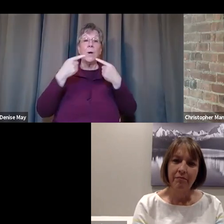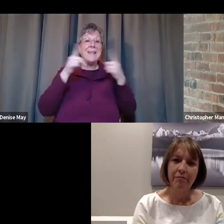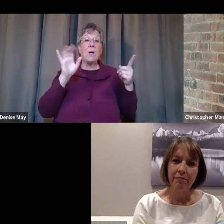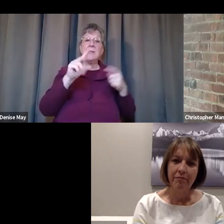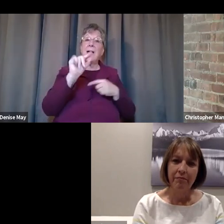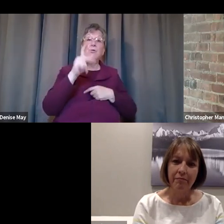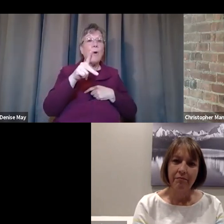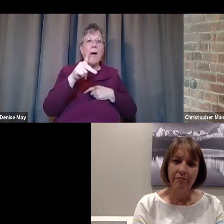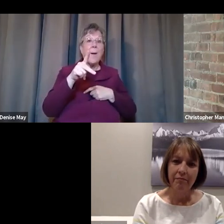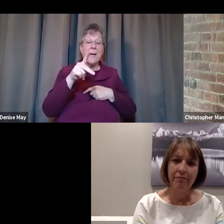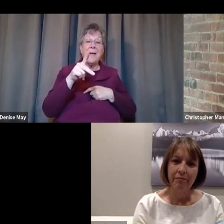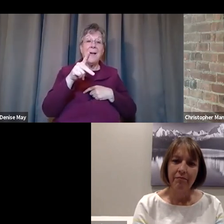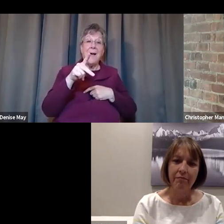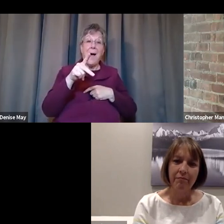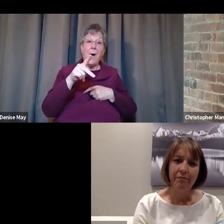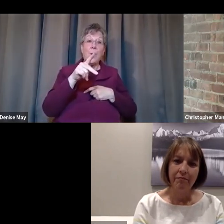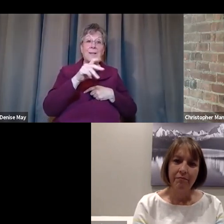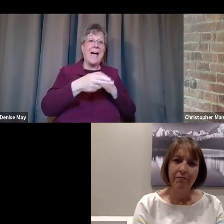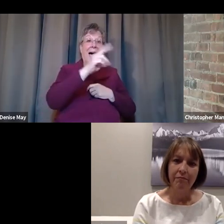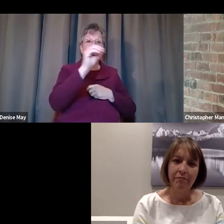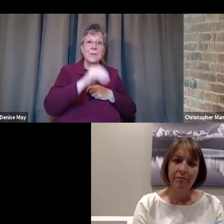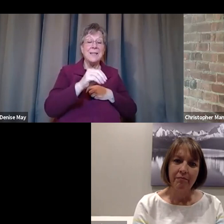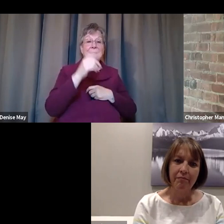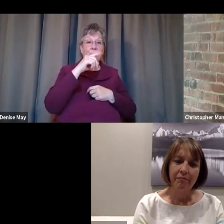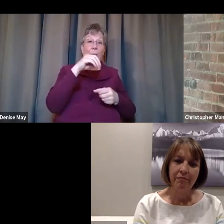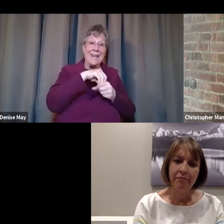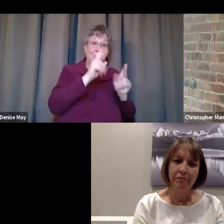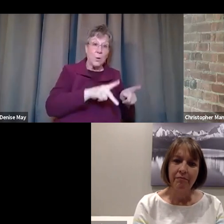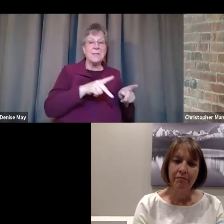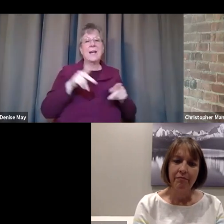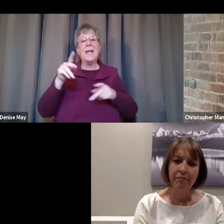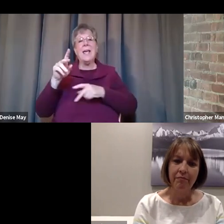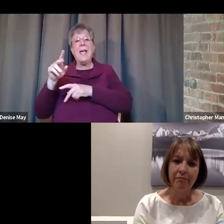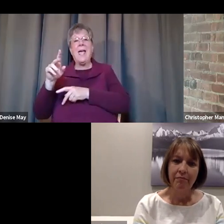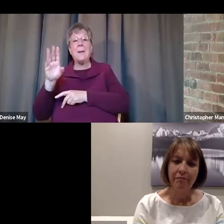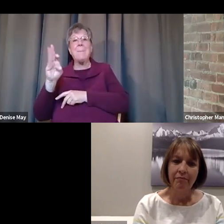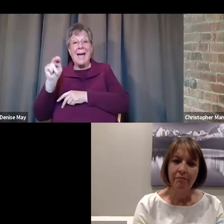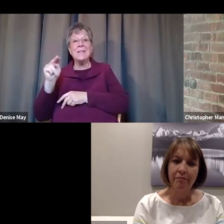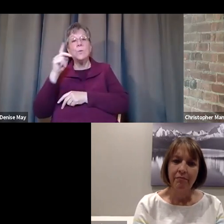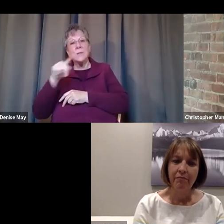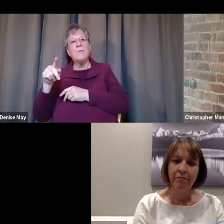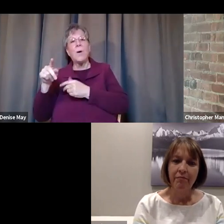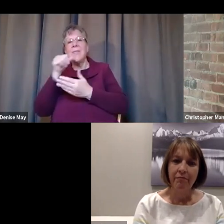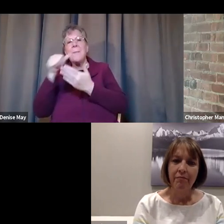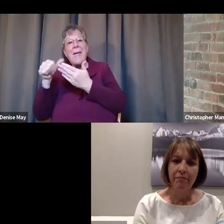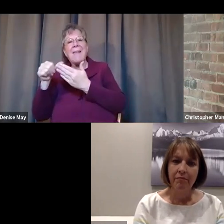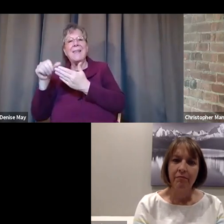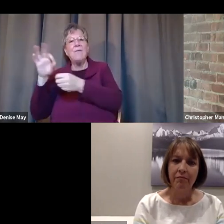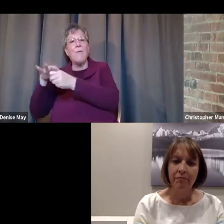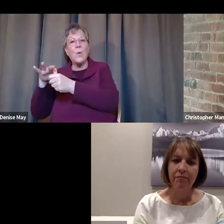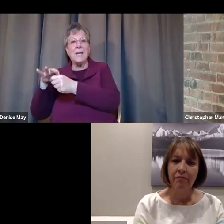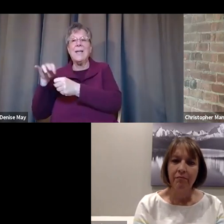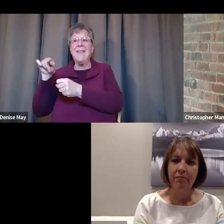dominated the in-person election day voting and Biden dominated the convenience voting, and the convenience voting numbers were